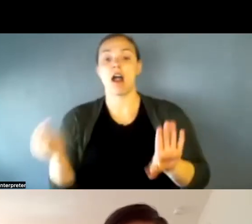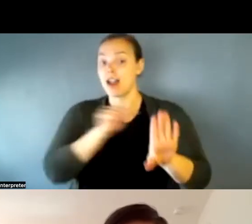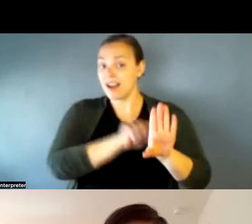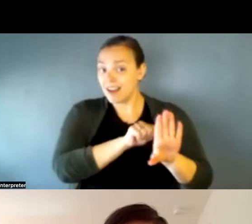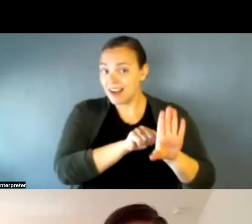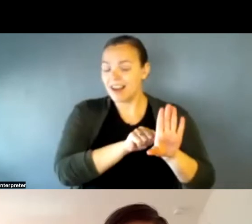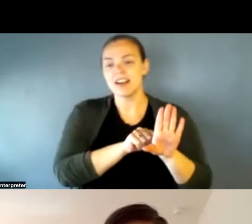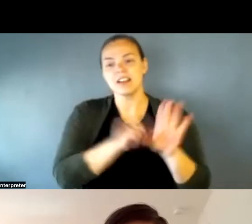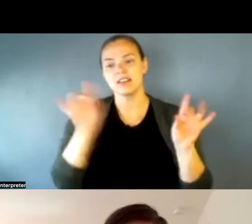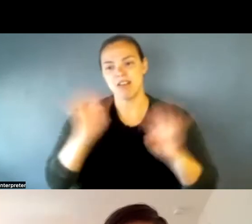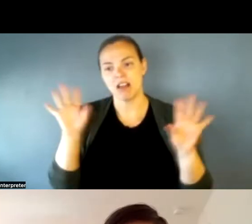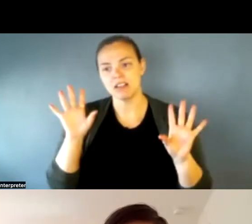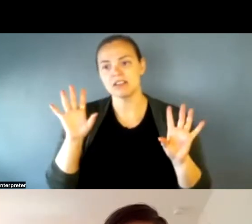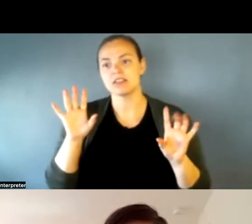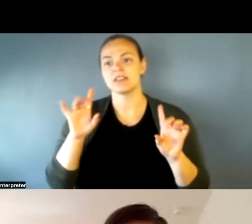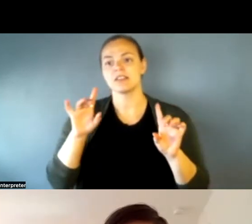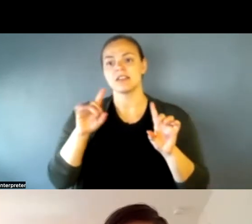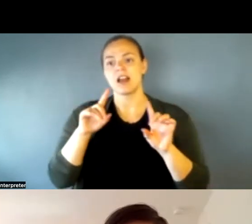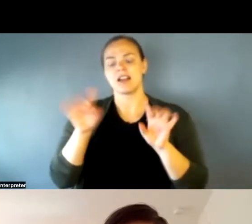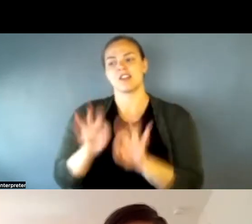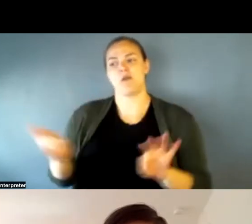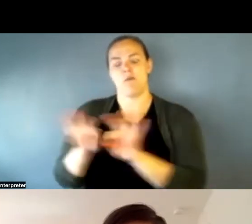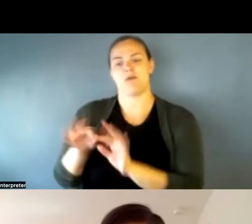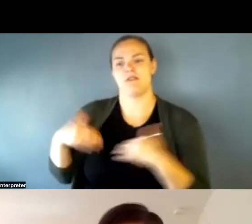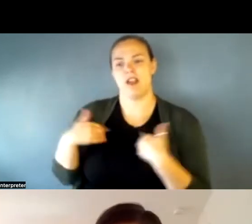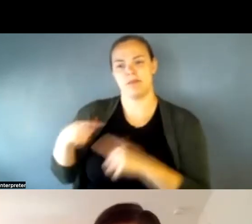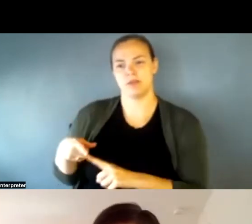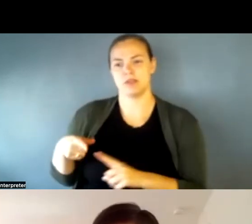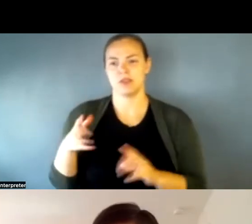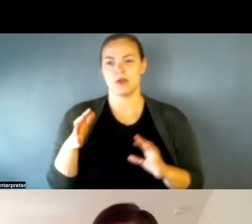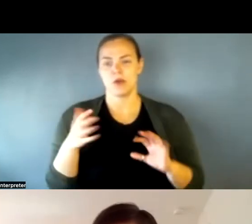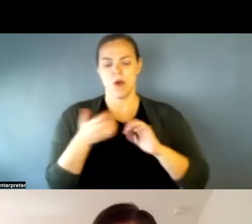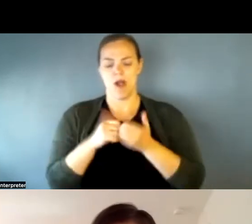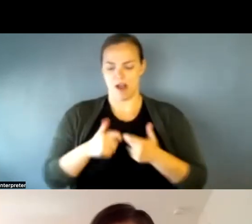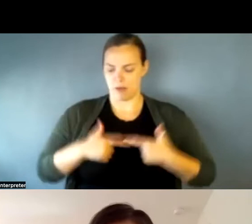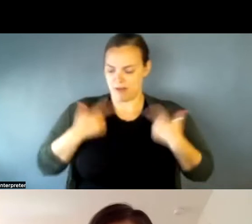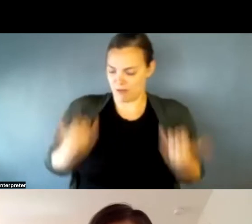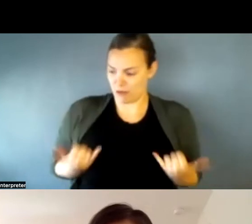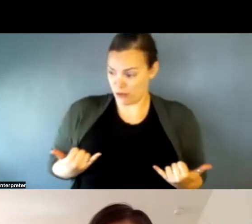that importance of animals. So I think how to live in the present is